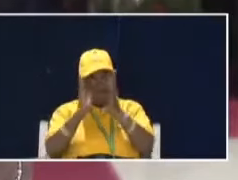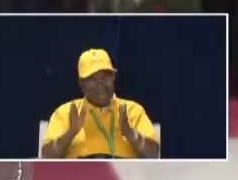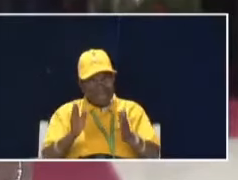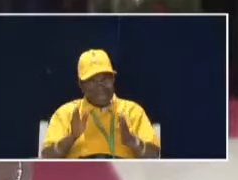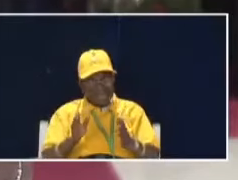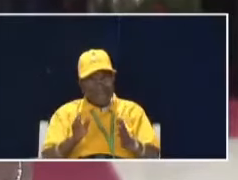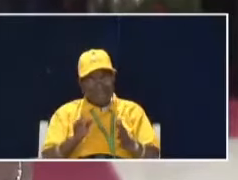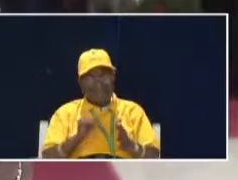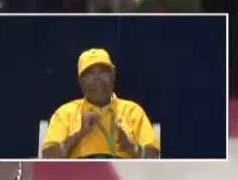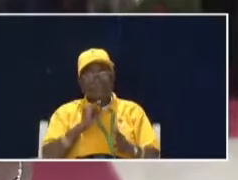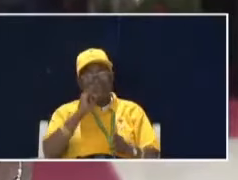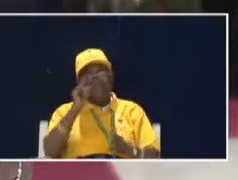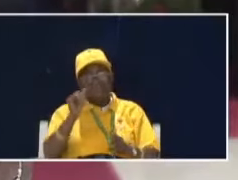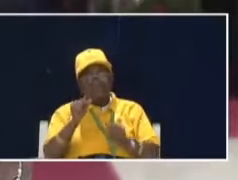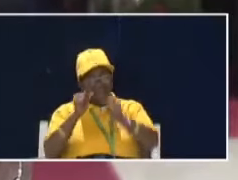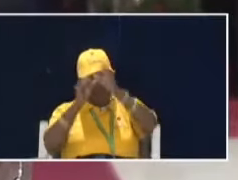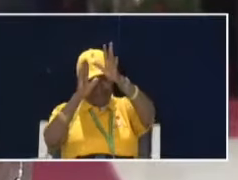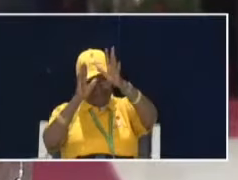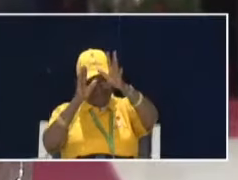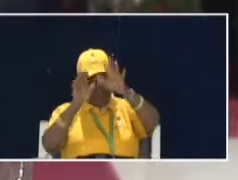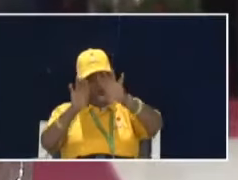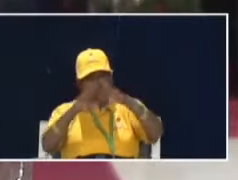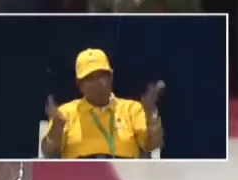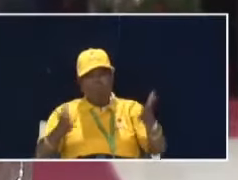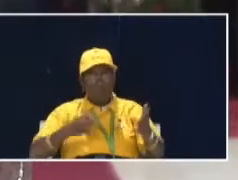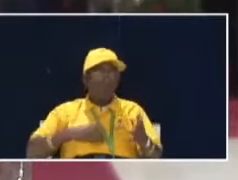prayer point that follows that one is,